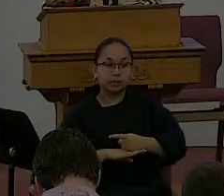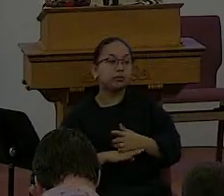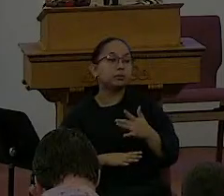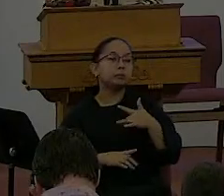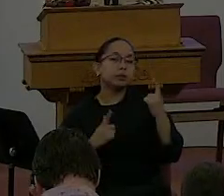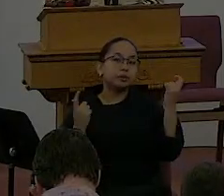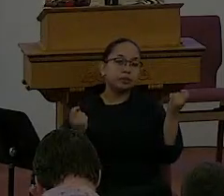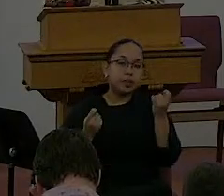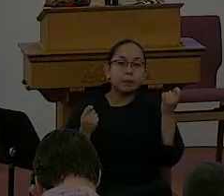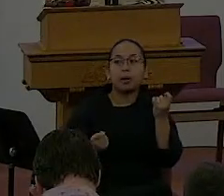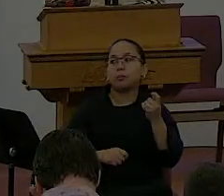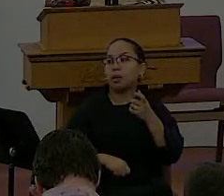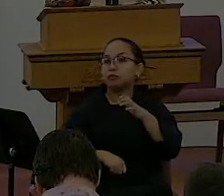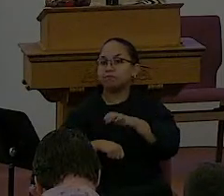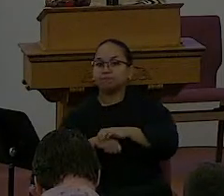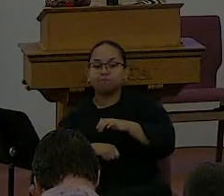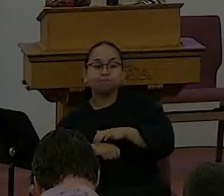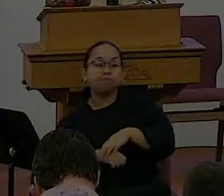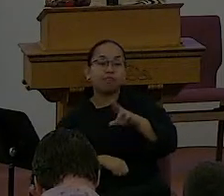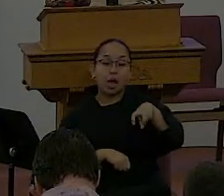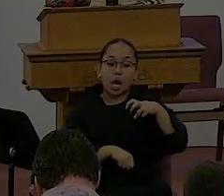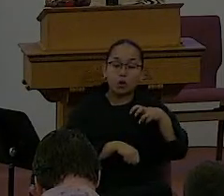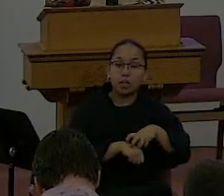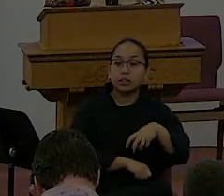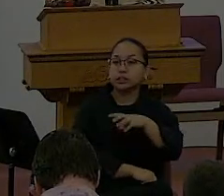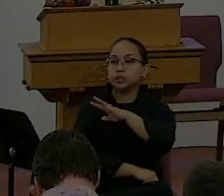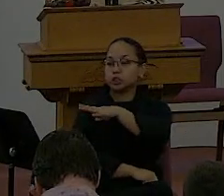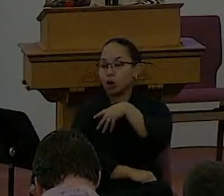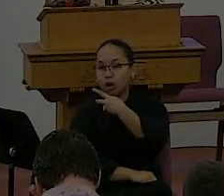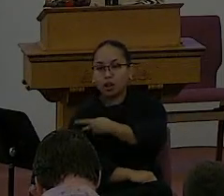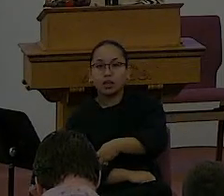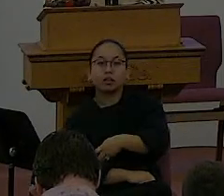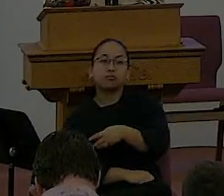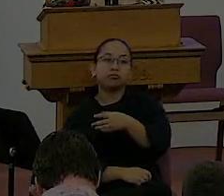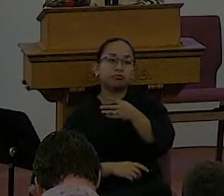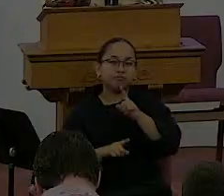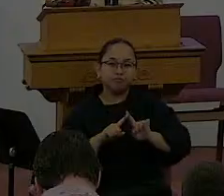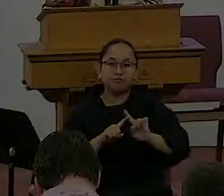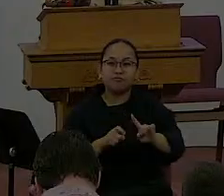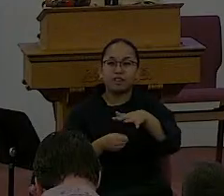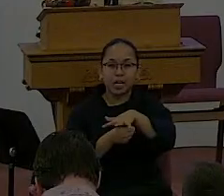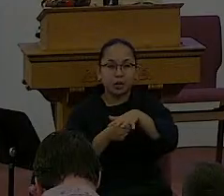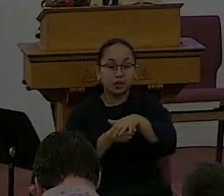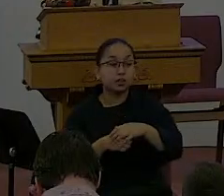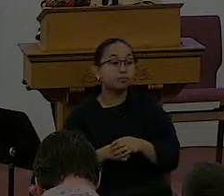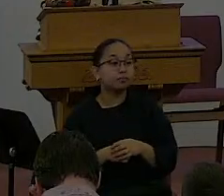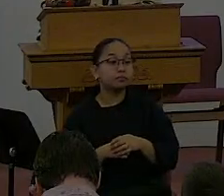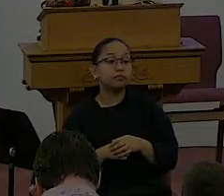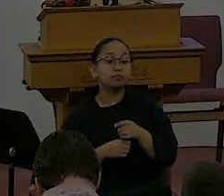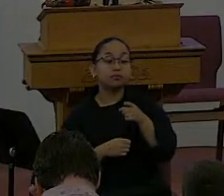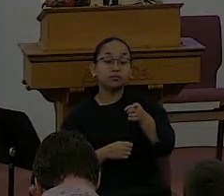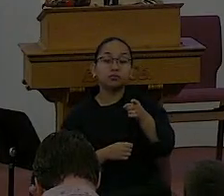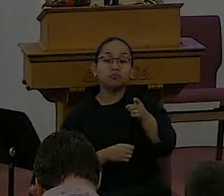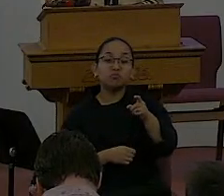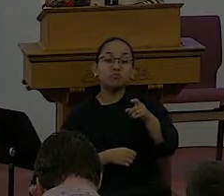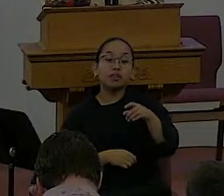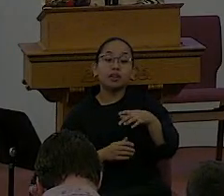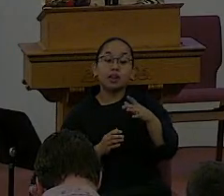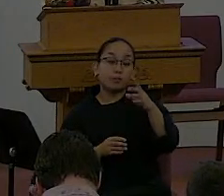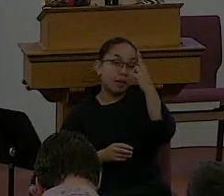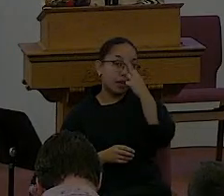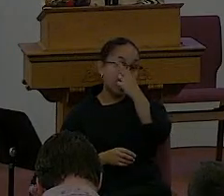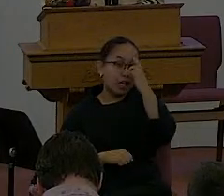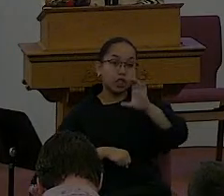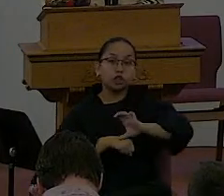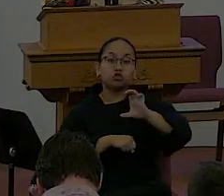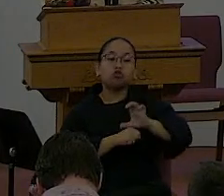England, and Wales, and the Isle of Man for centuries. It was Christianized by the Catholic Church as